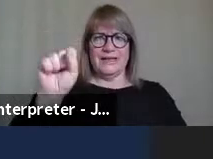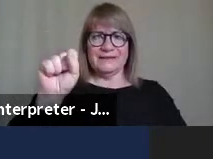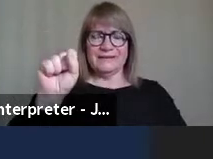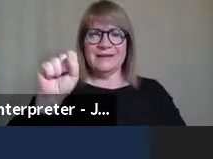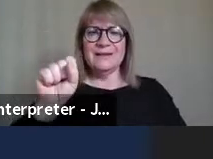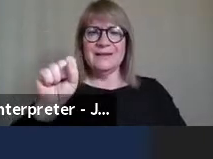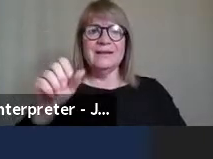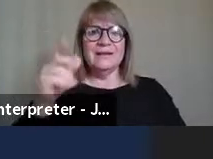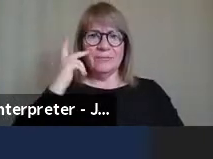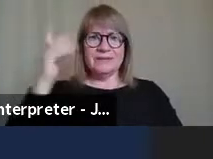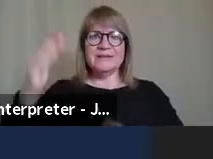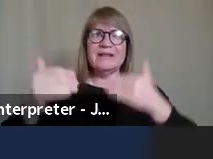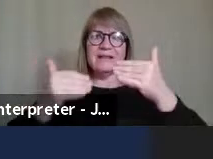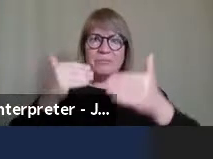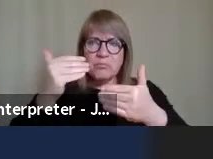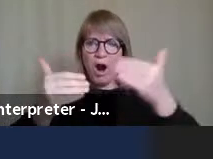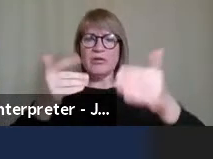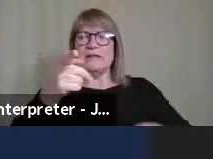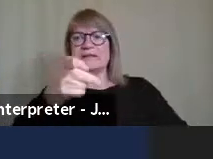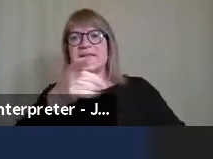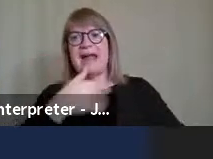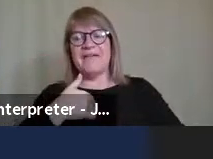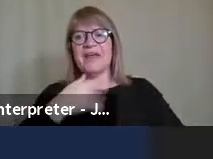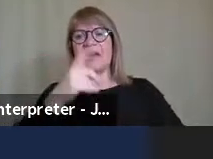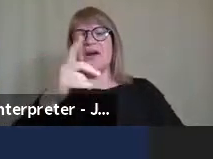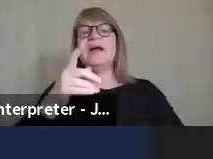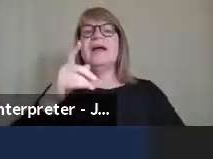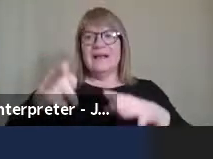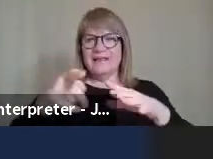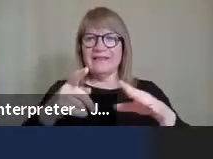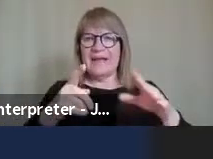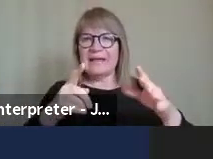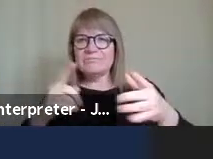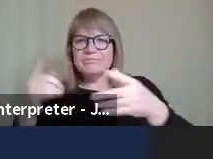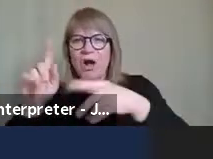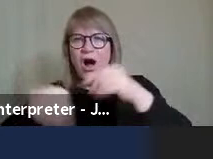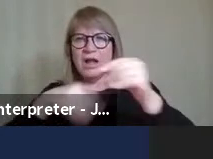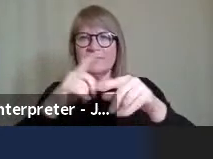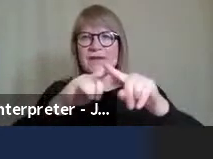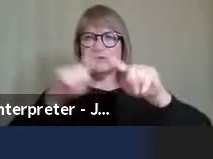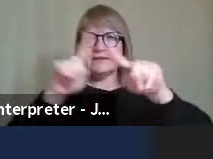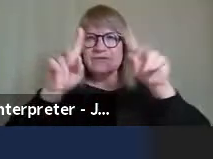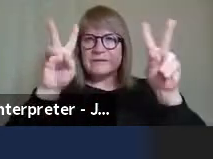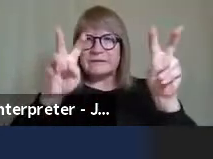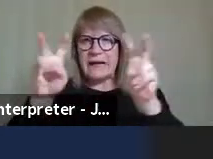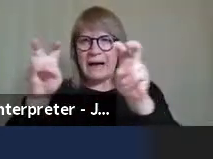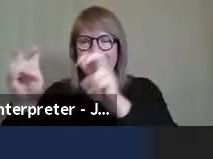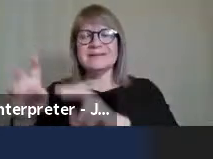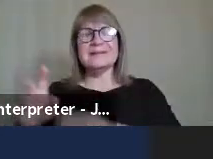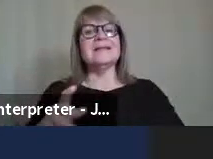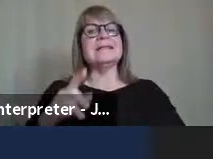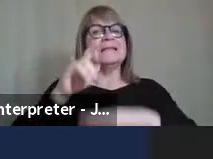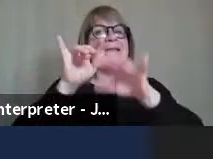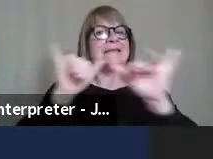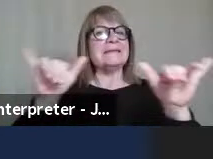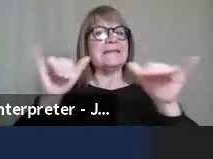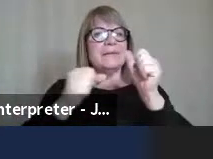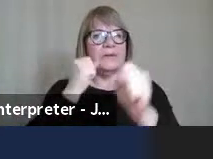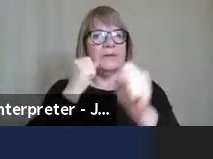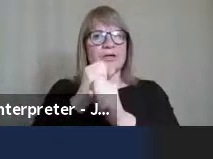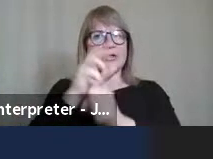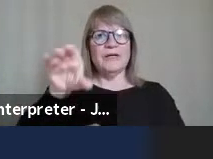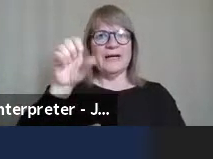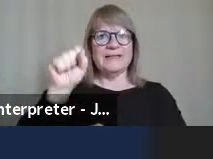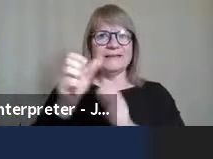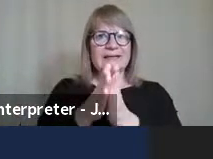eugenicists are arguing in 1932 but also it happens to be the year when the u.s public health service launches